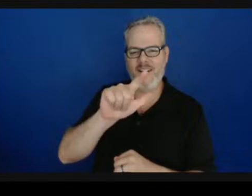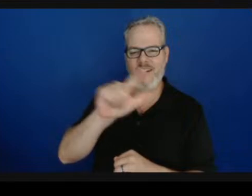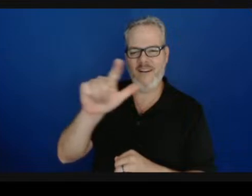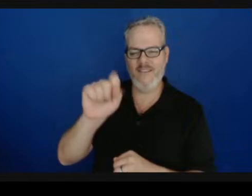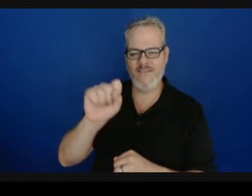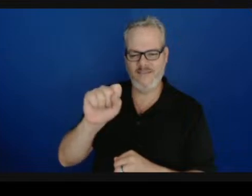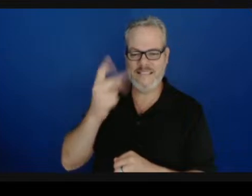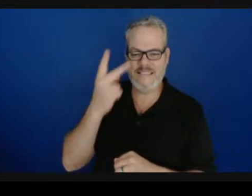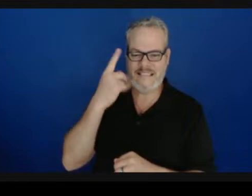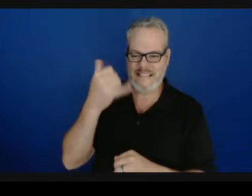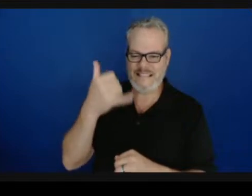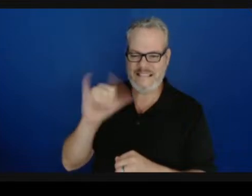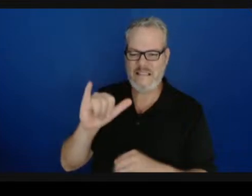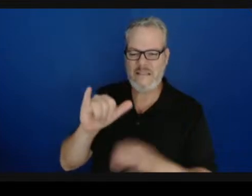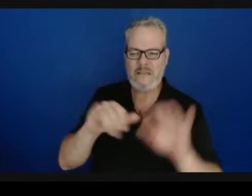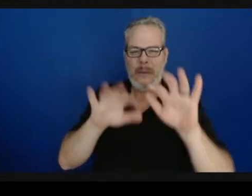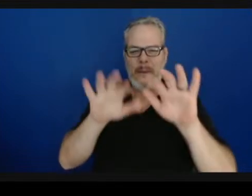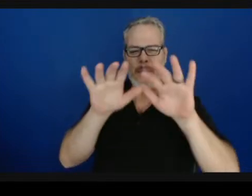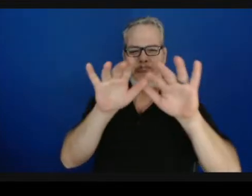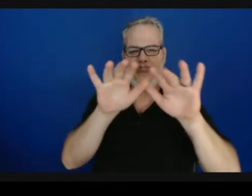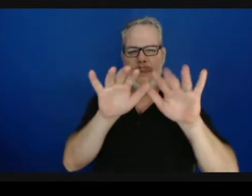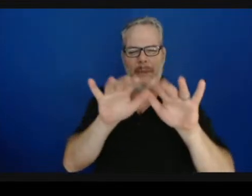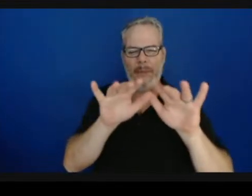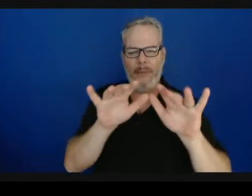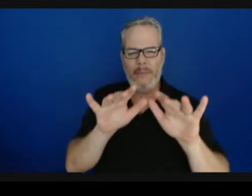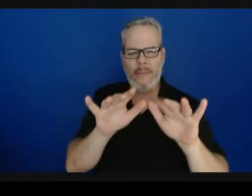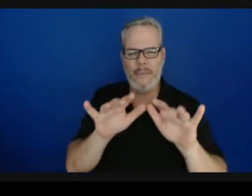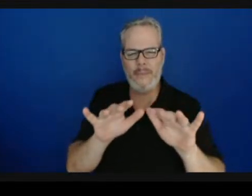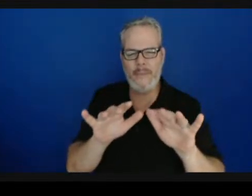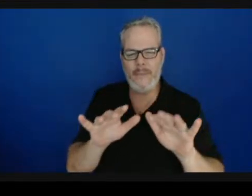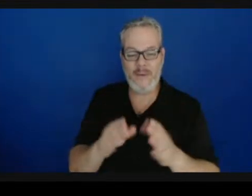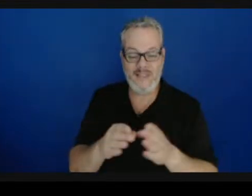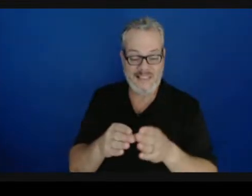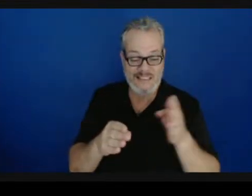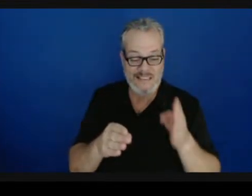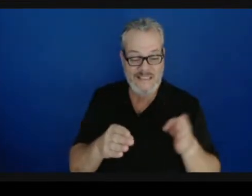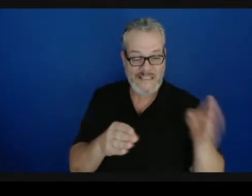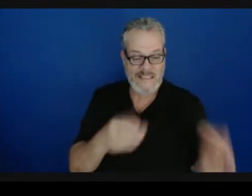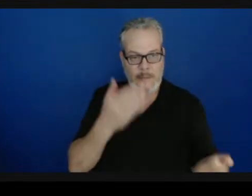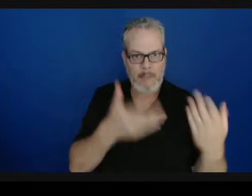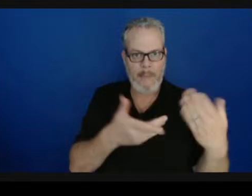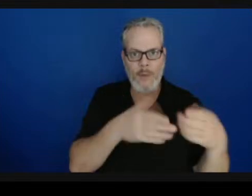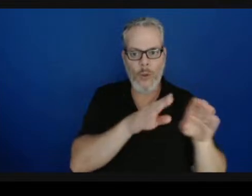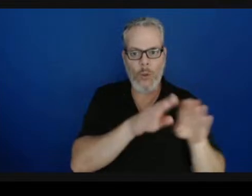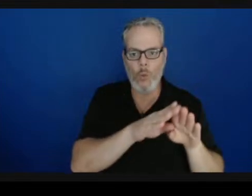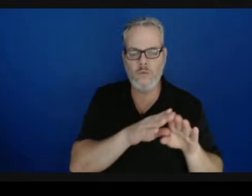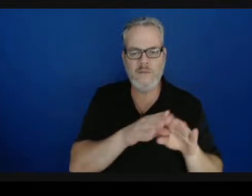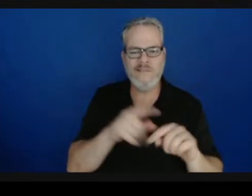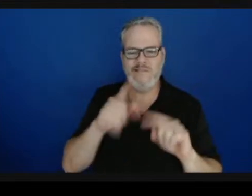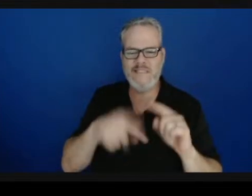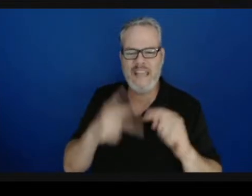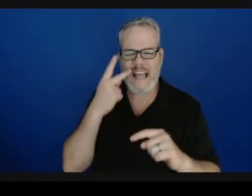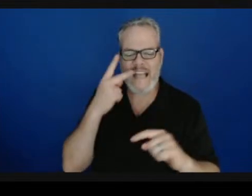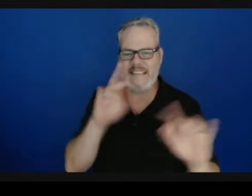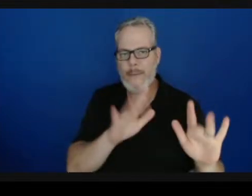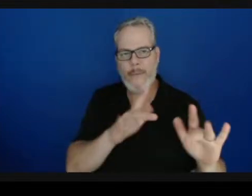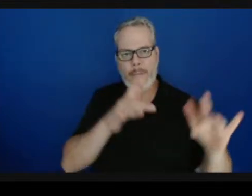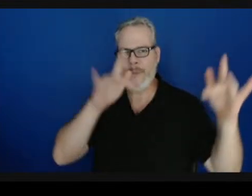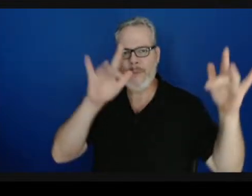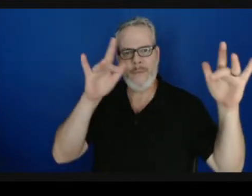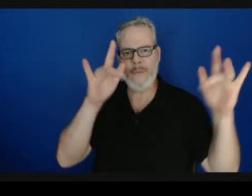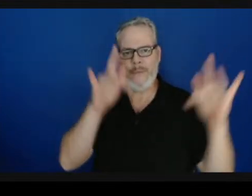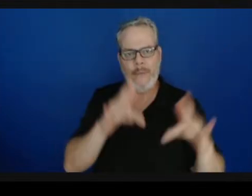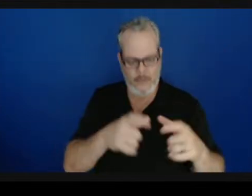smaller dribbles have closed off and are no longer visible right now. You also can't see very much glow in this part of the crater